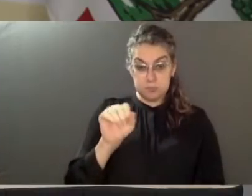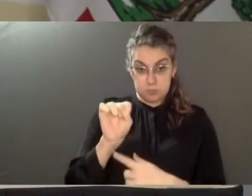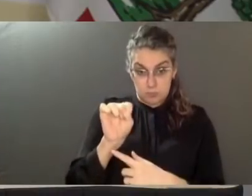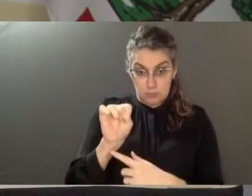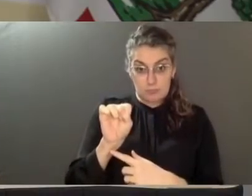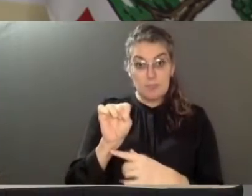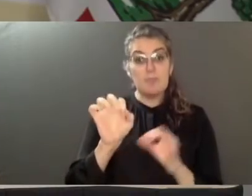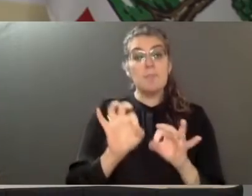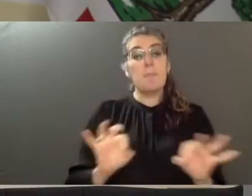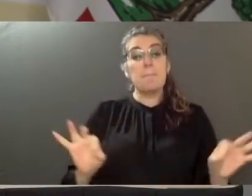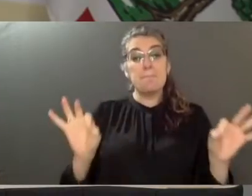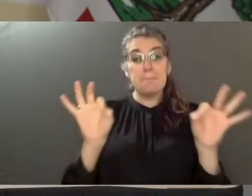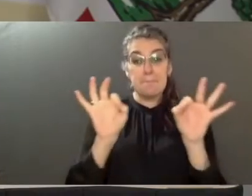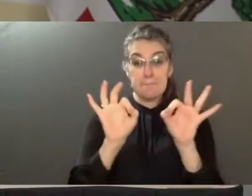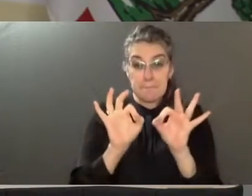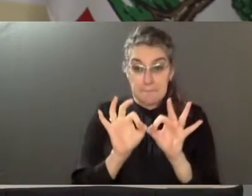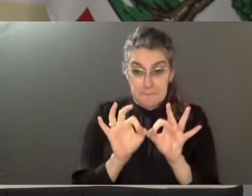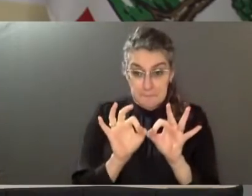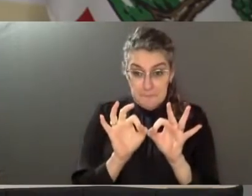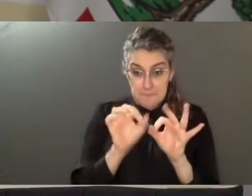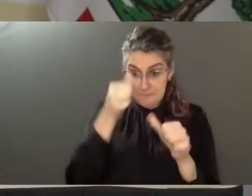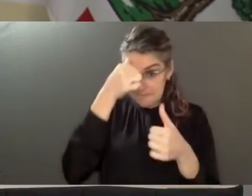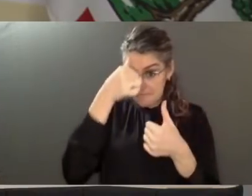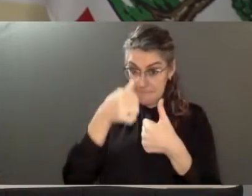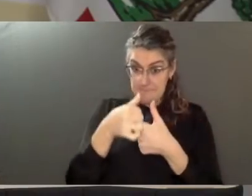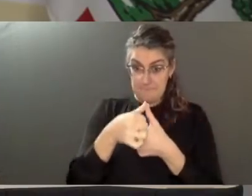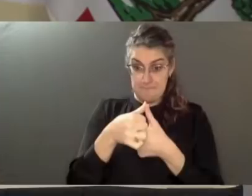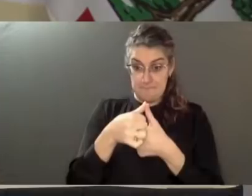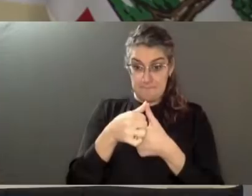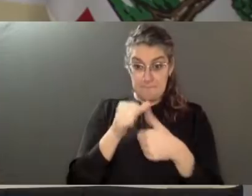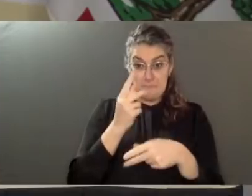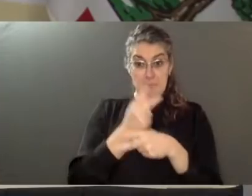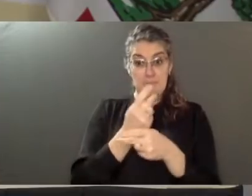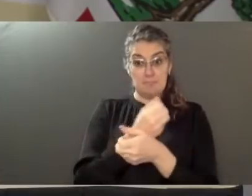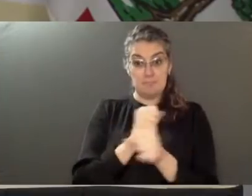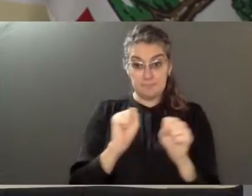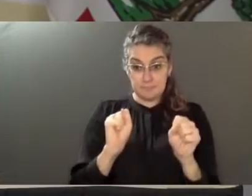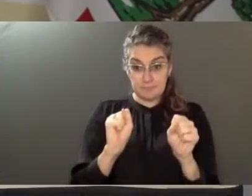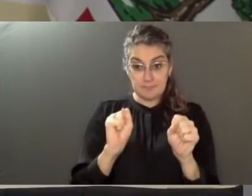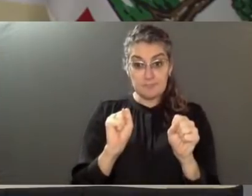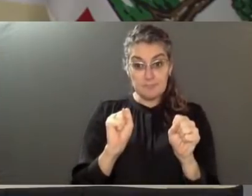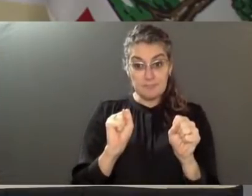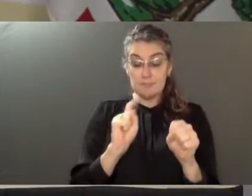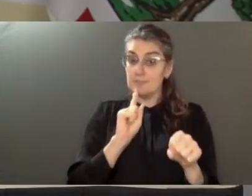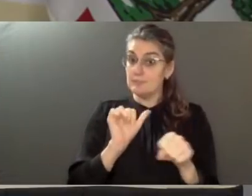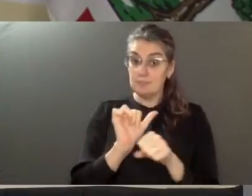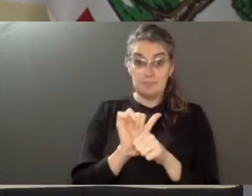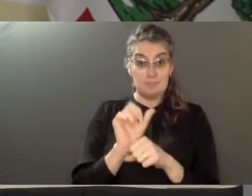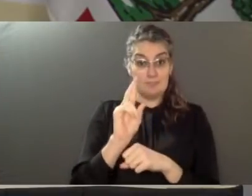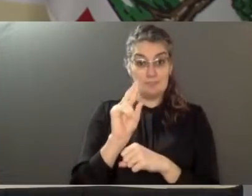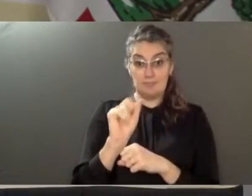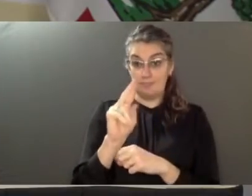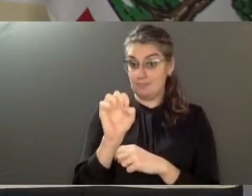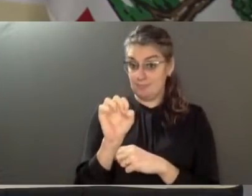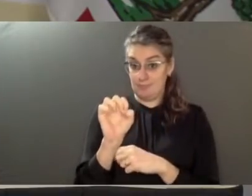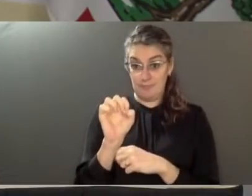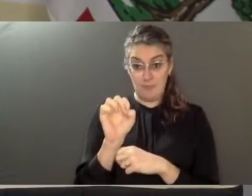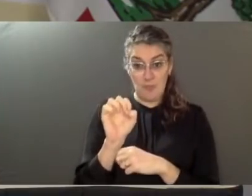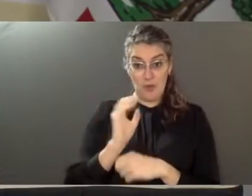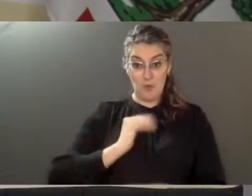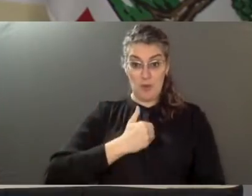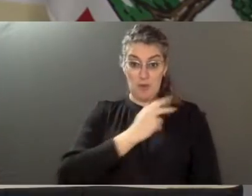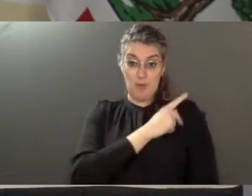just how fortunate we are to be where we're at, how rare it is for a province or